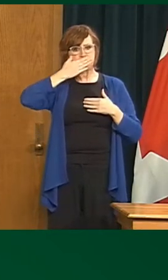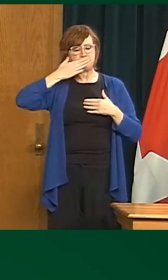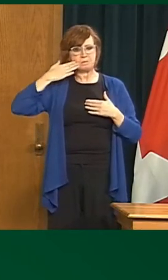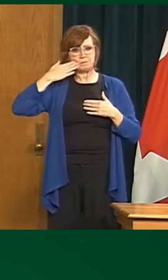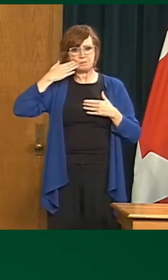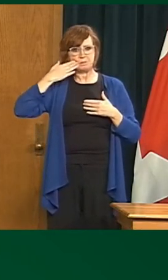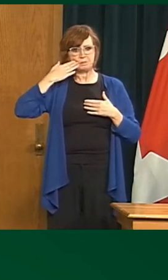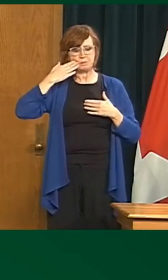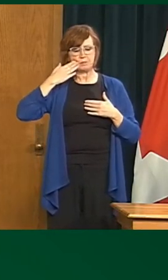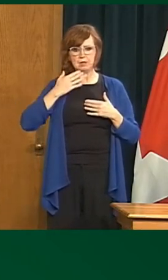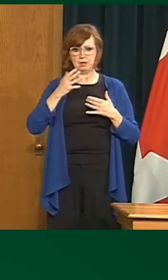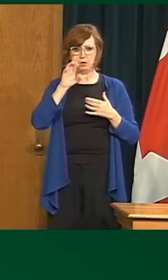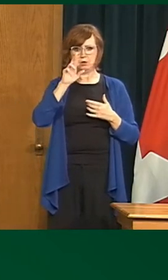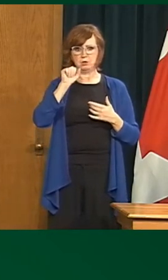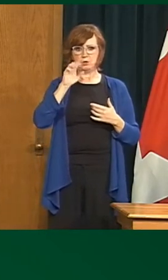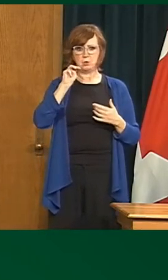different